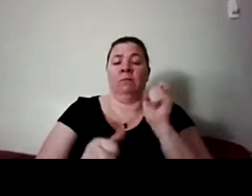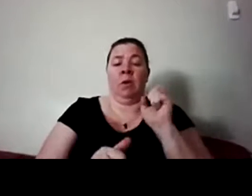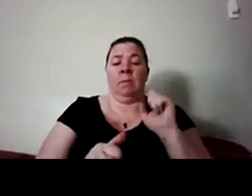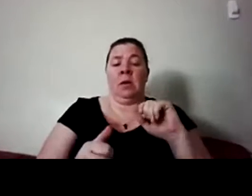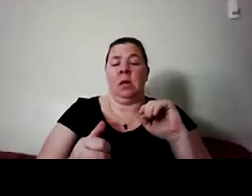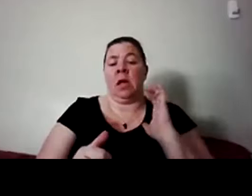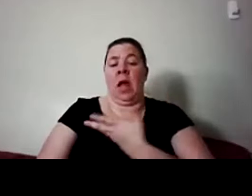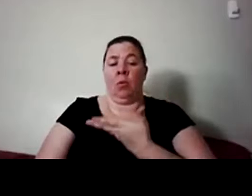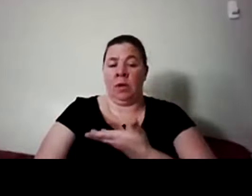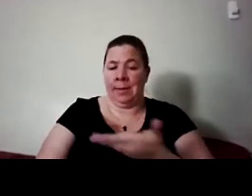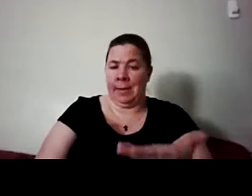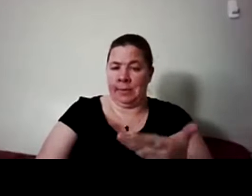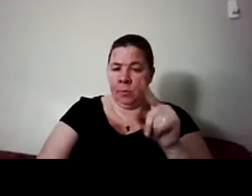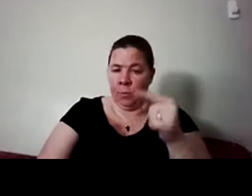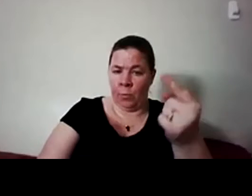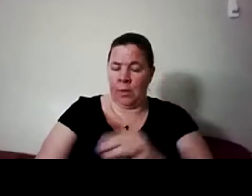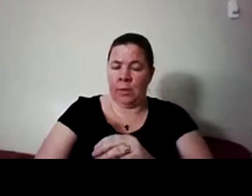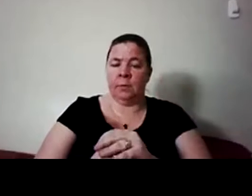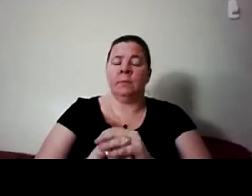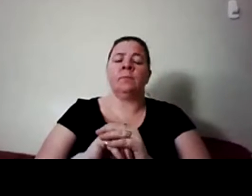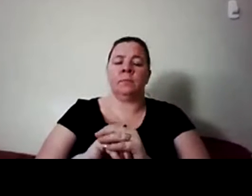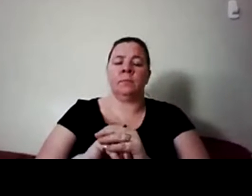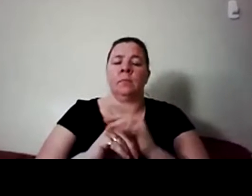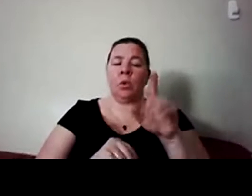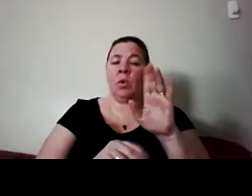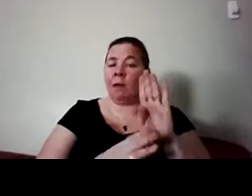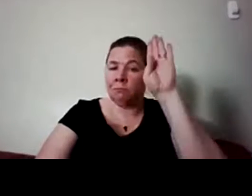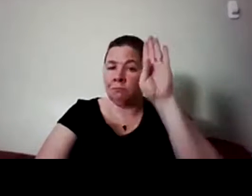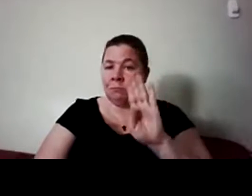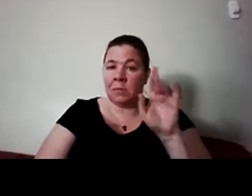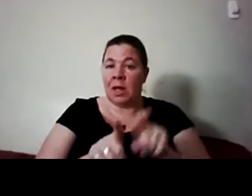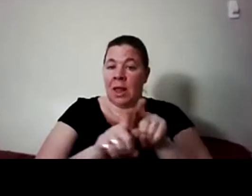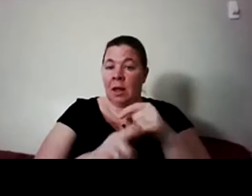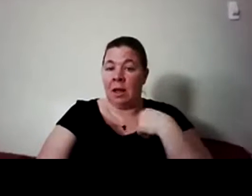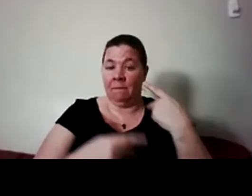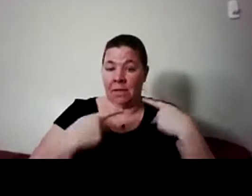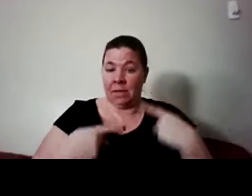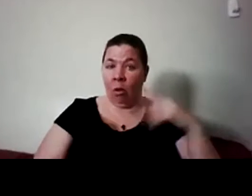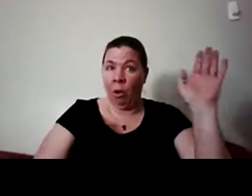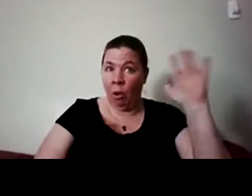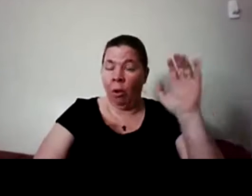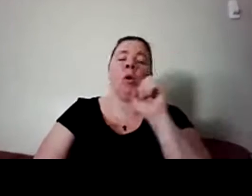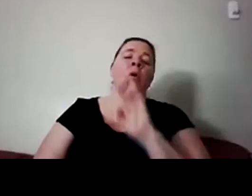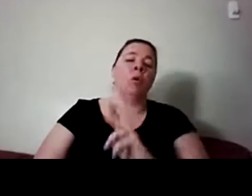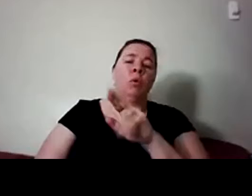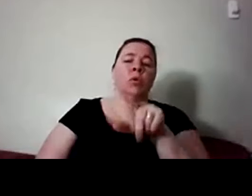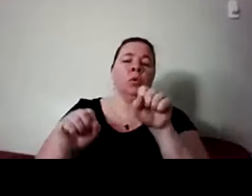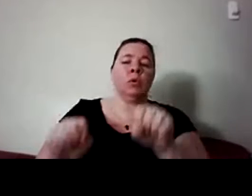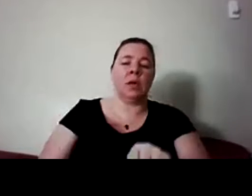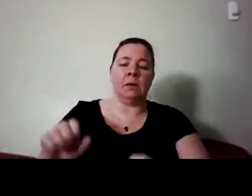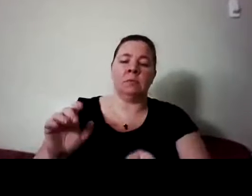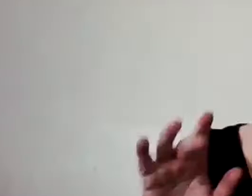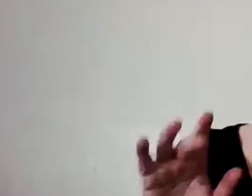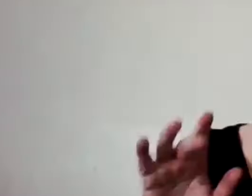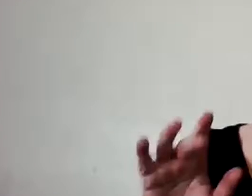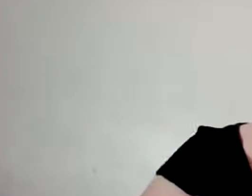our guests, guys. So go ahead and you can raise your hand physically like I'm doing right now, or you can just raise